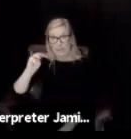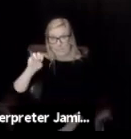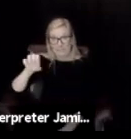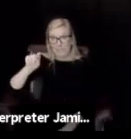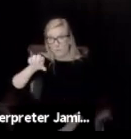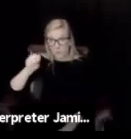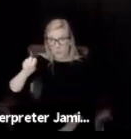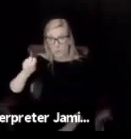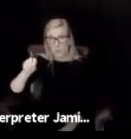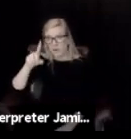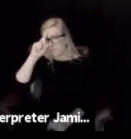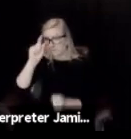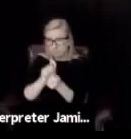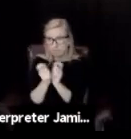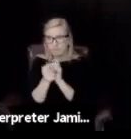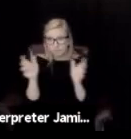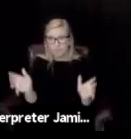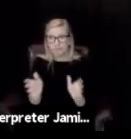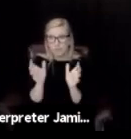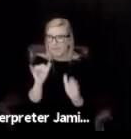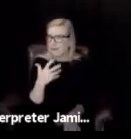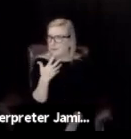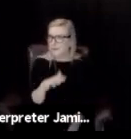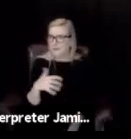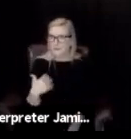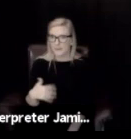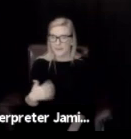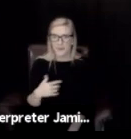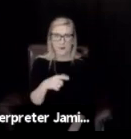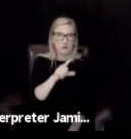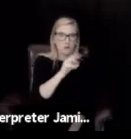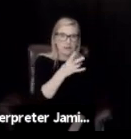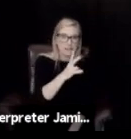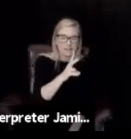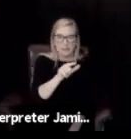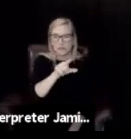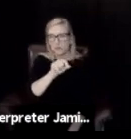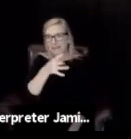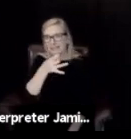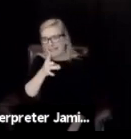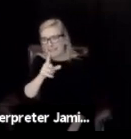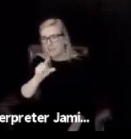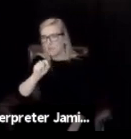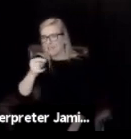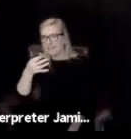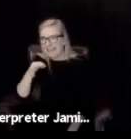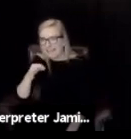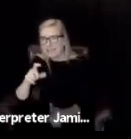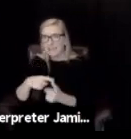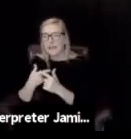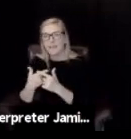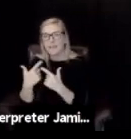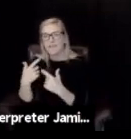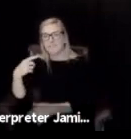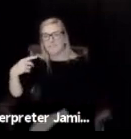was really hot. 2017, 2018, first part of 2019, then the health pandemic started. And it kind of